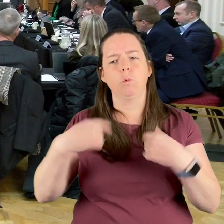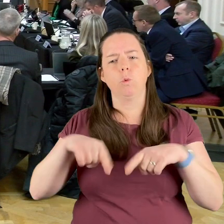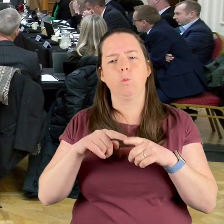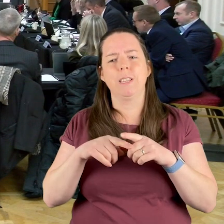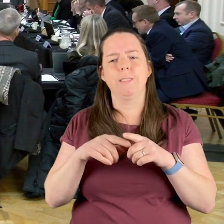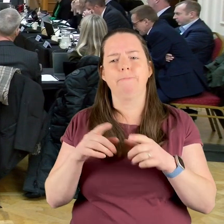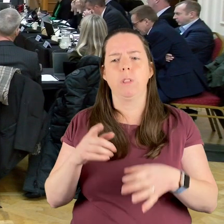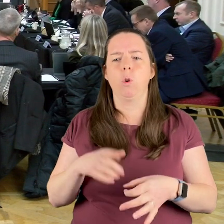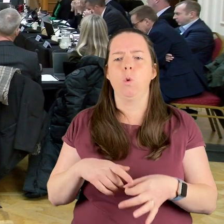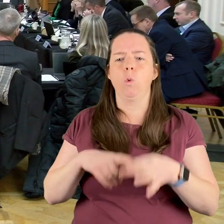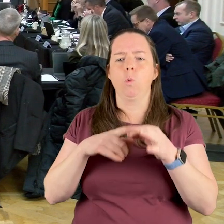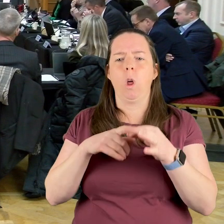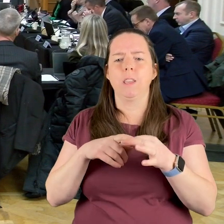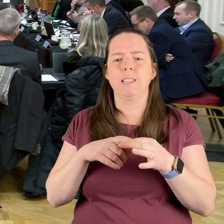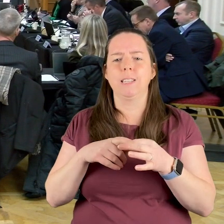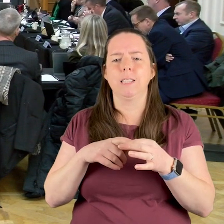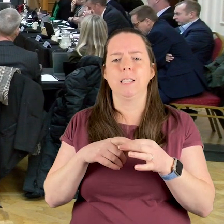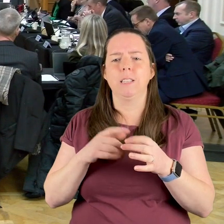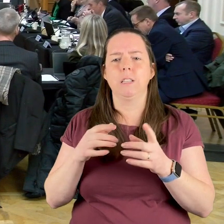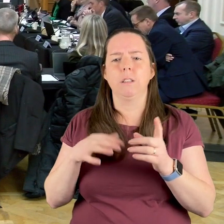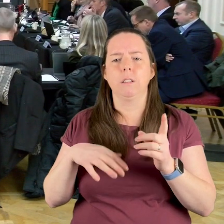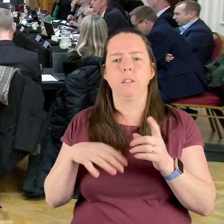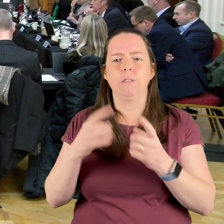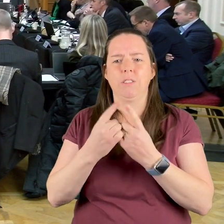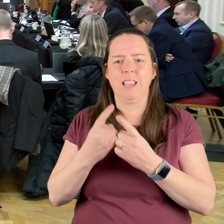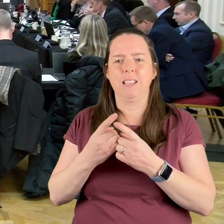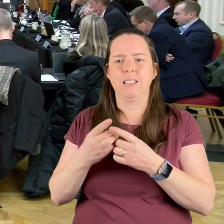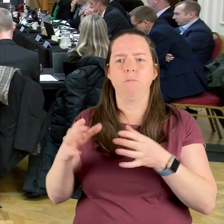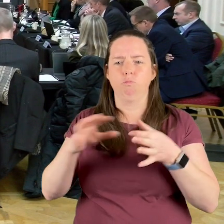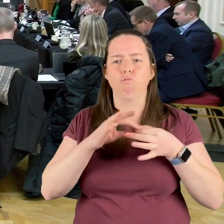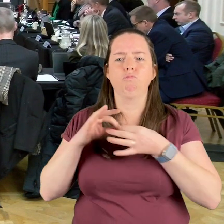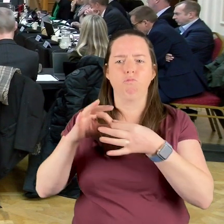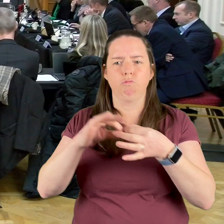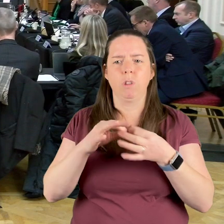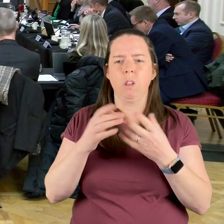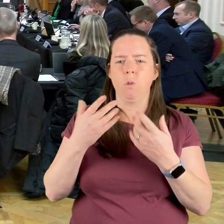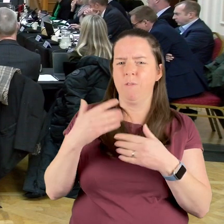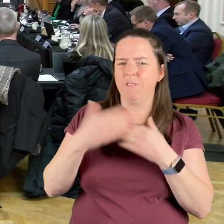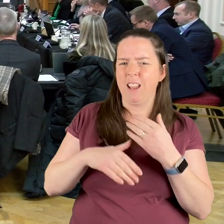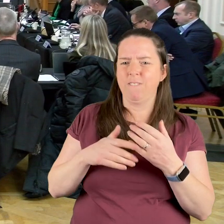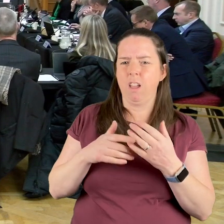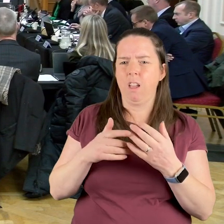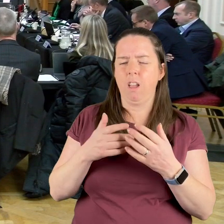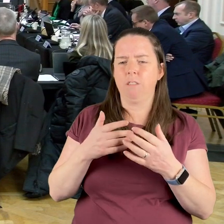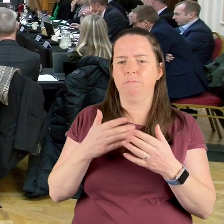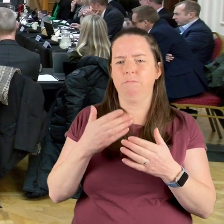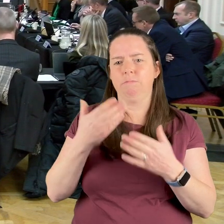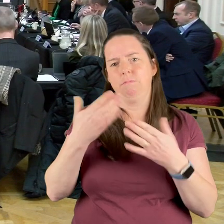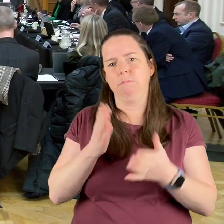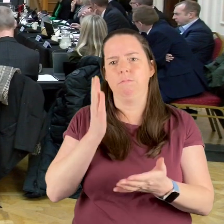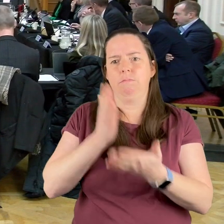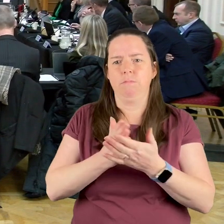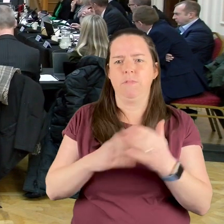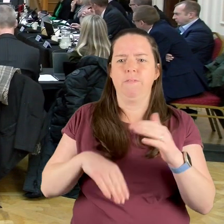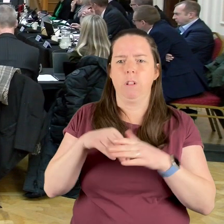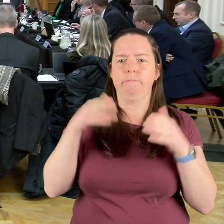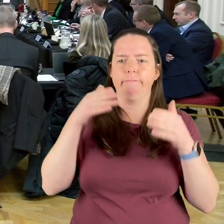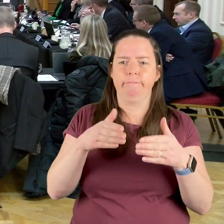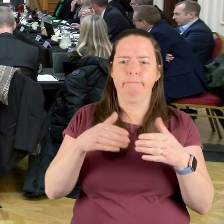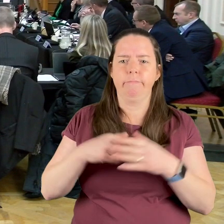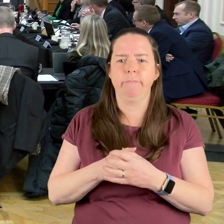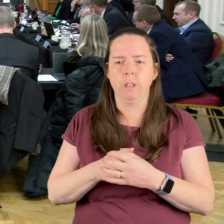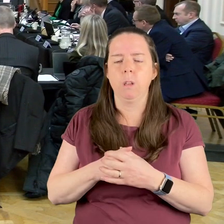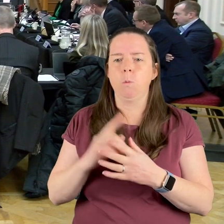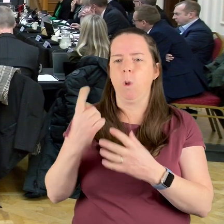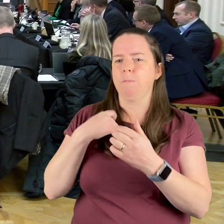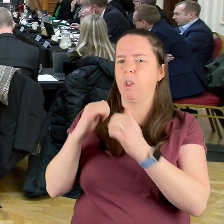do collectively. And we've talked periodically about, do we bring together some of the quality things? And we've never quite landed it, and partly probably